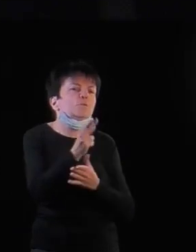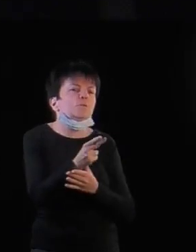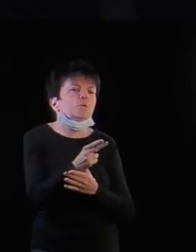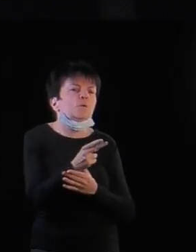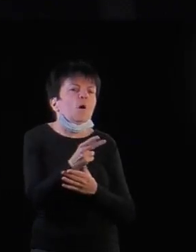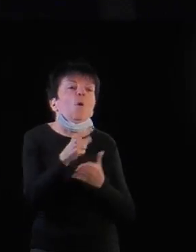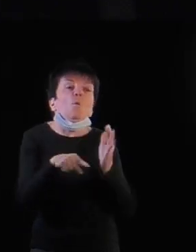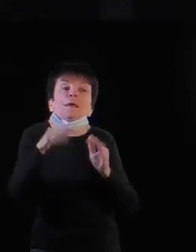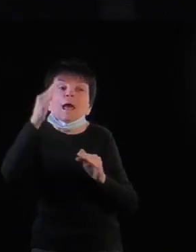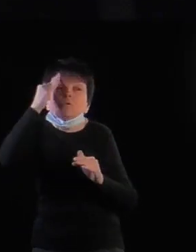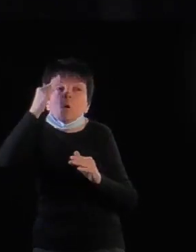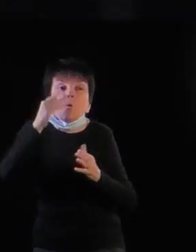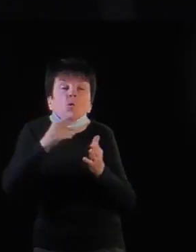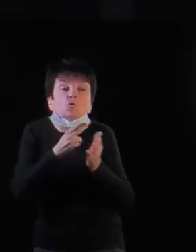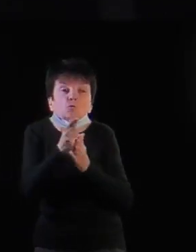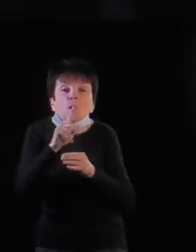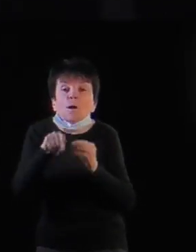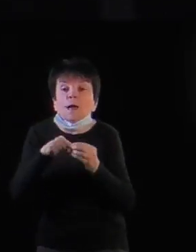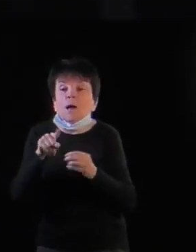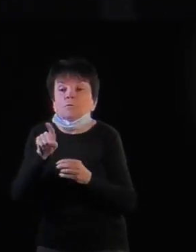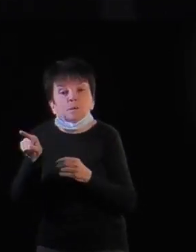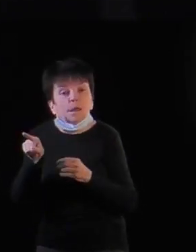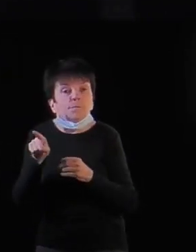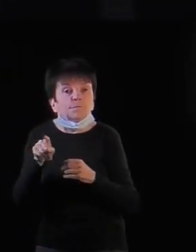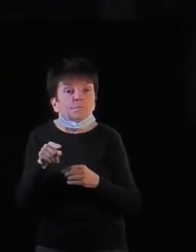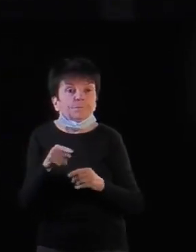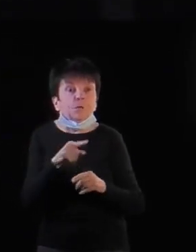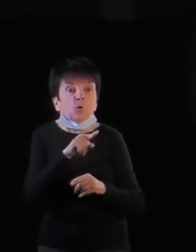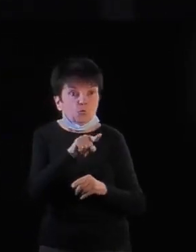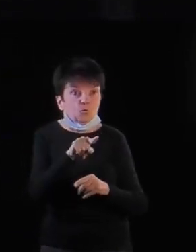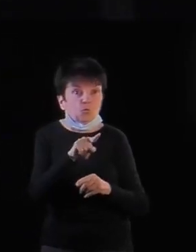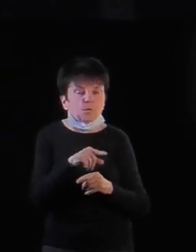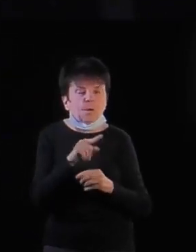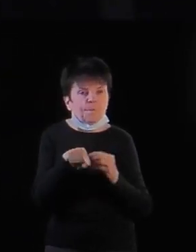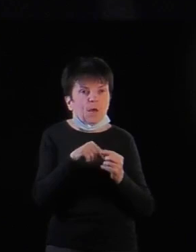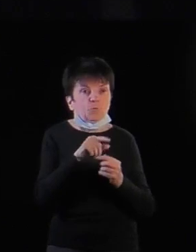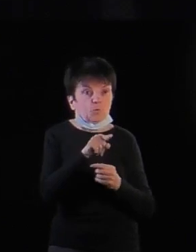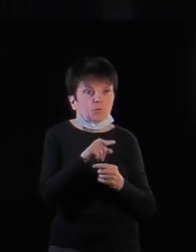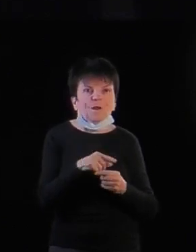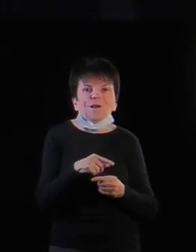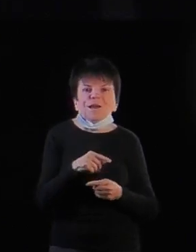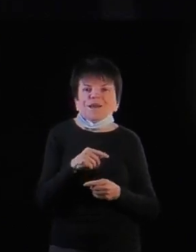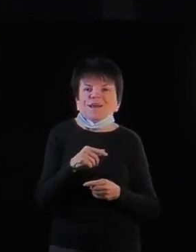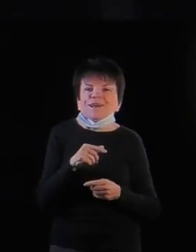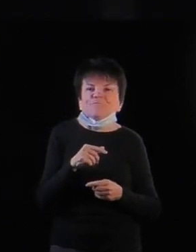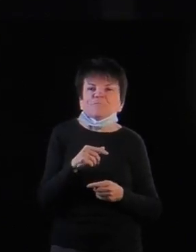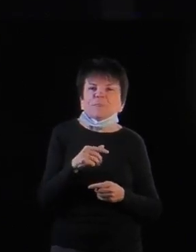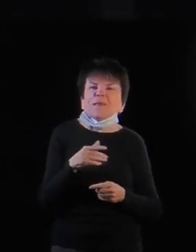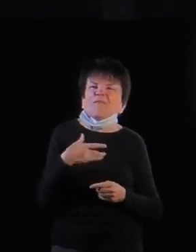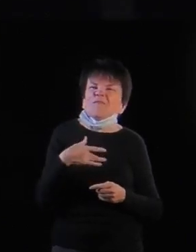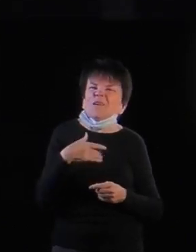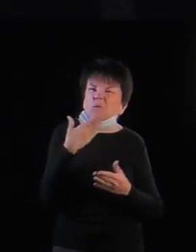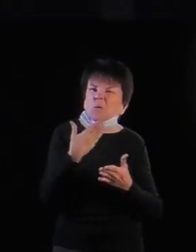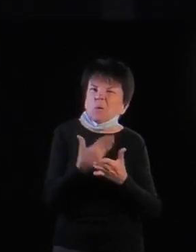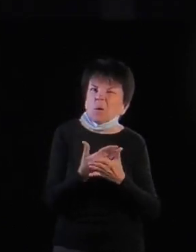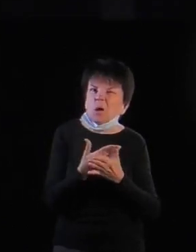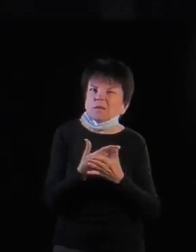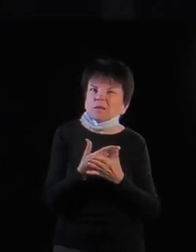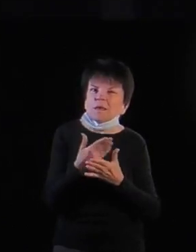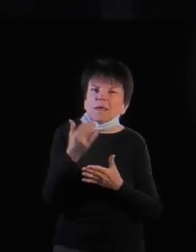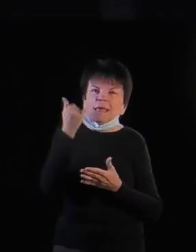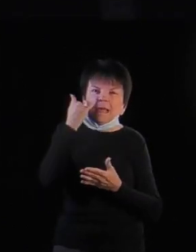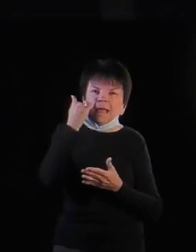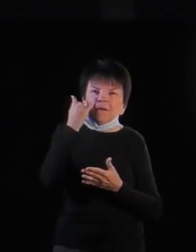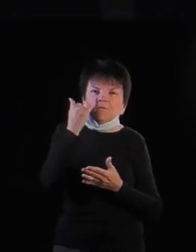to be true. And they defended you. Doesn't that make you feel good when people defend you? Maybe you defended